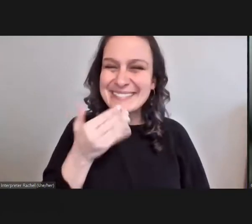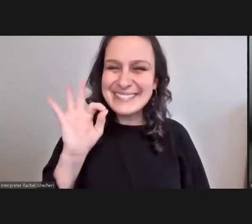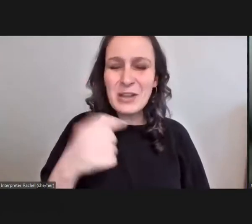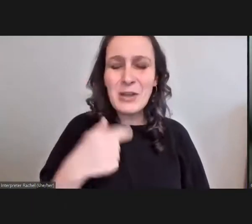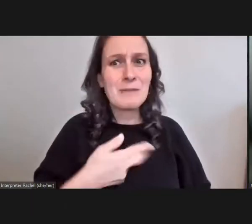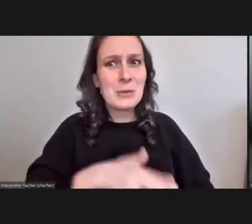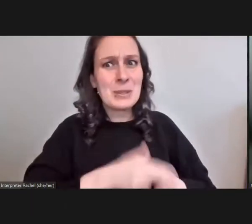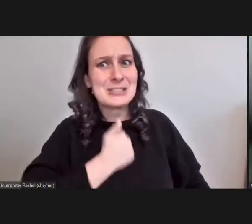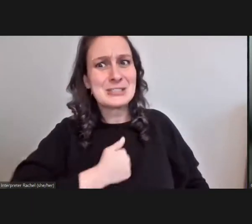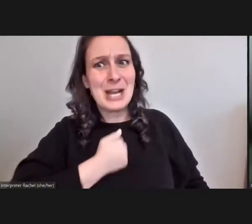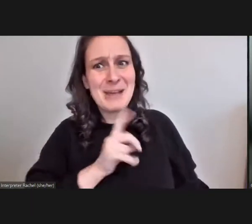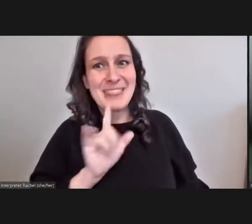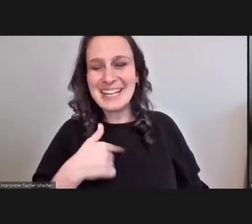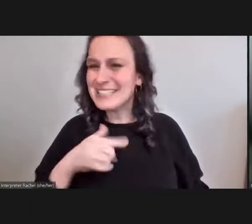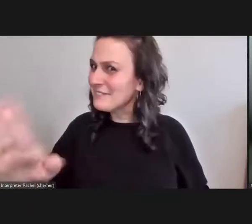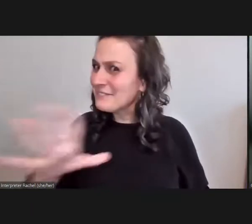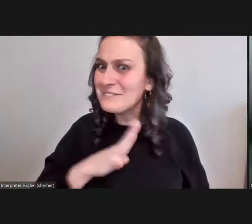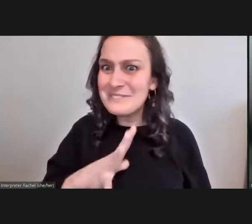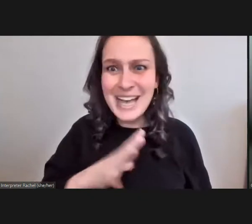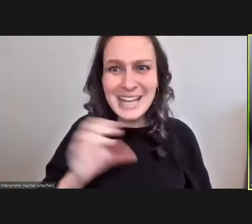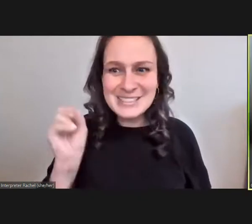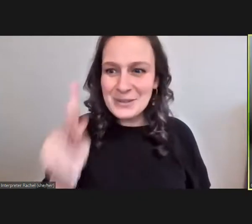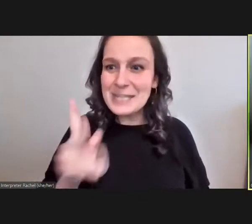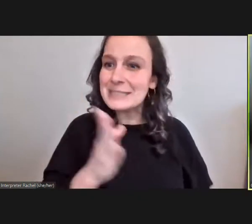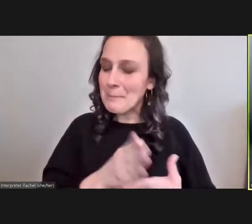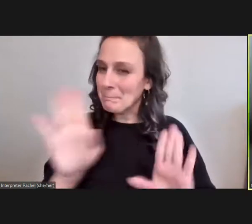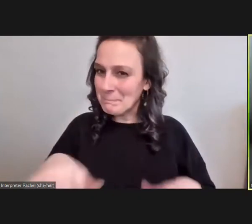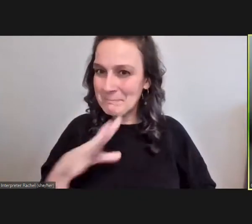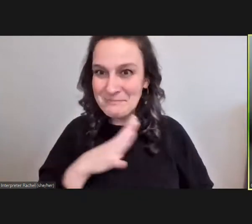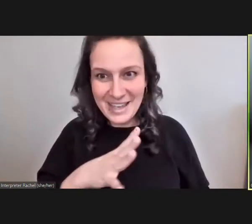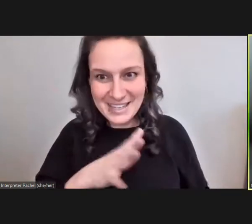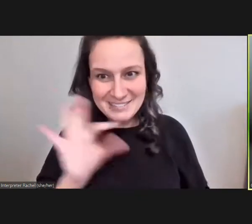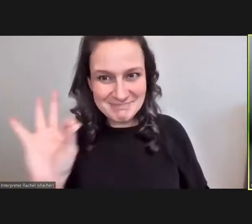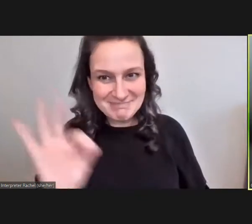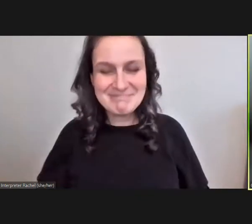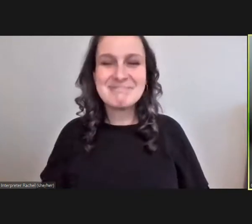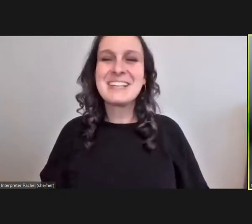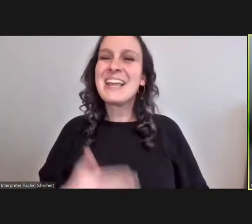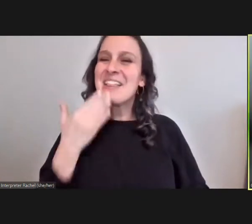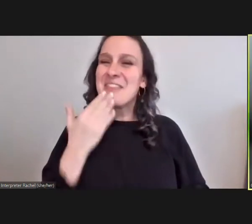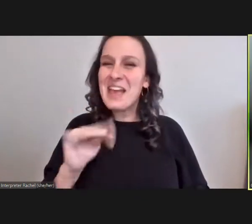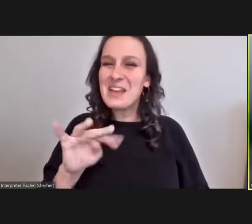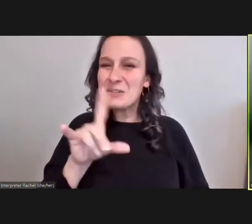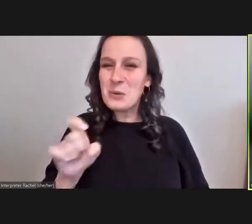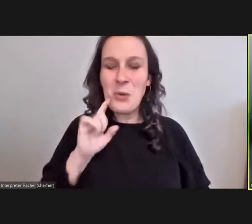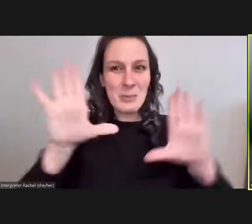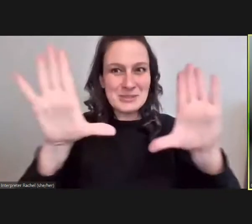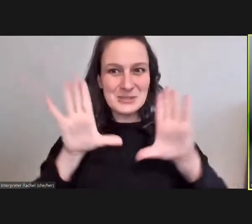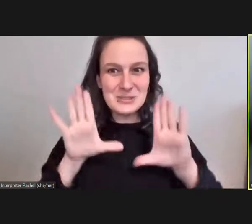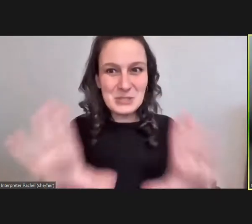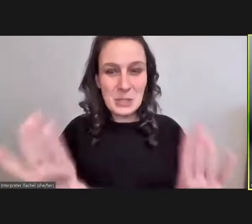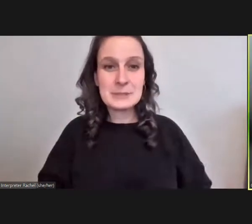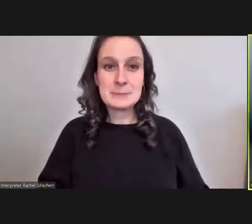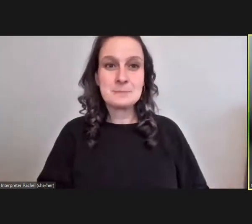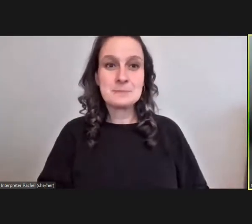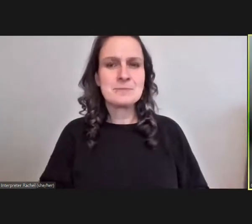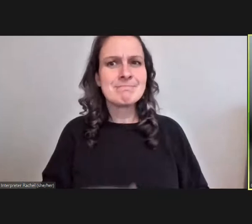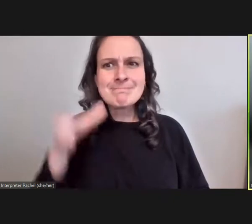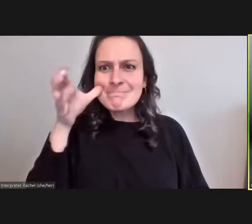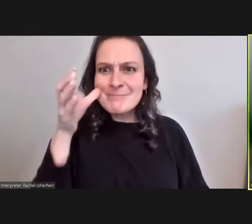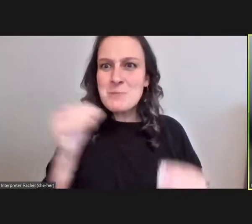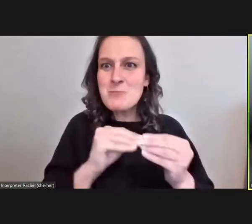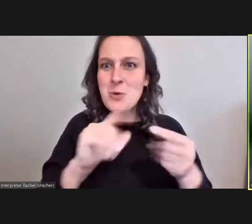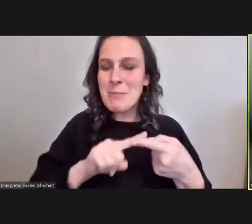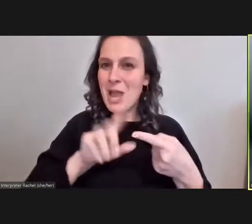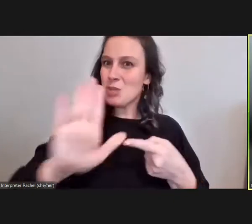I apologize about that. You're fine. Stop. You're fine. Thank you, Nicole. It's been awesome. Just hearing a little bit more about